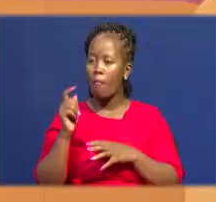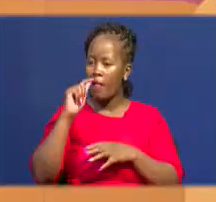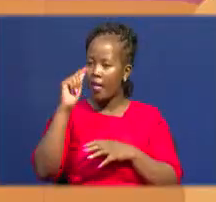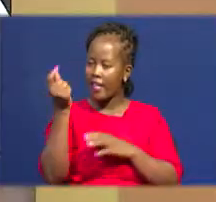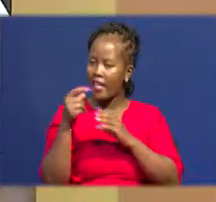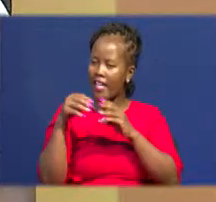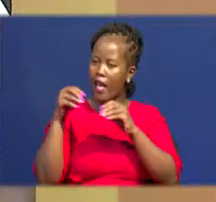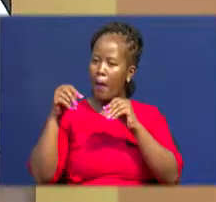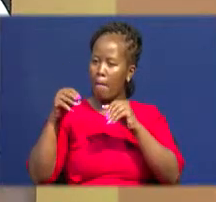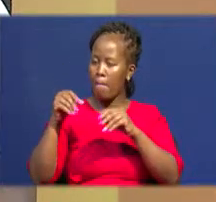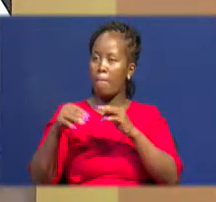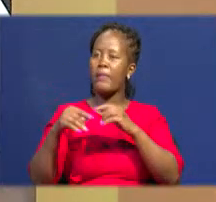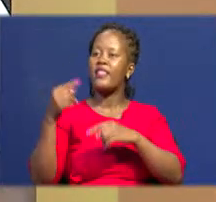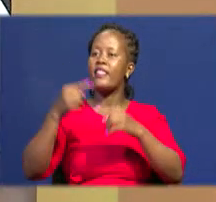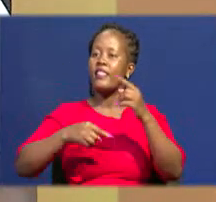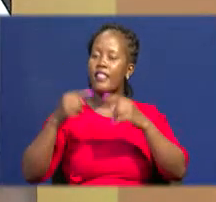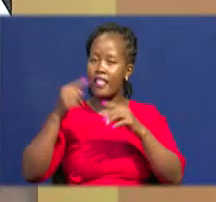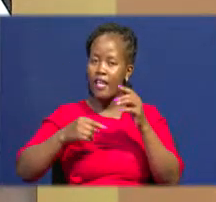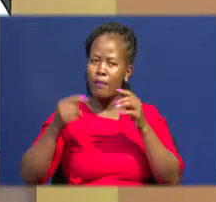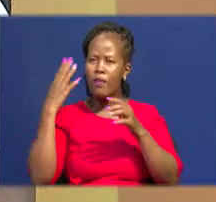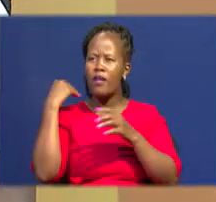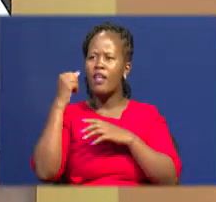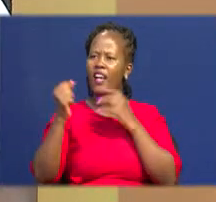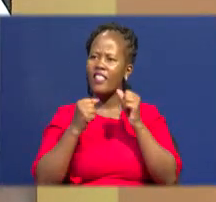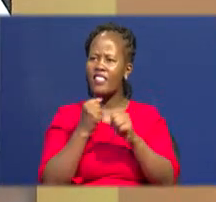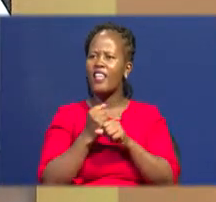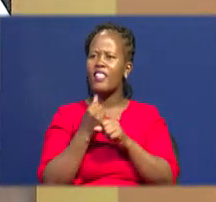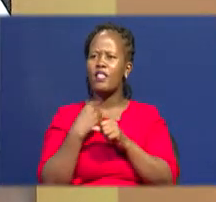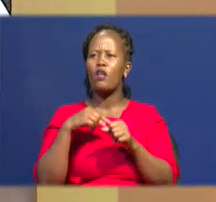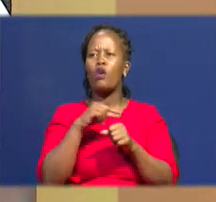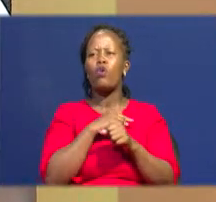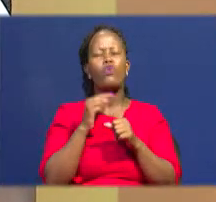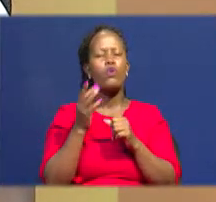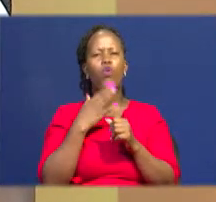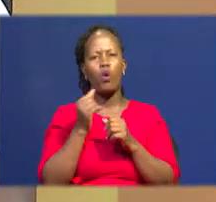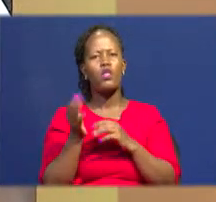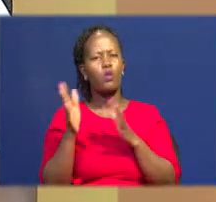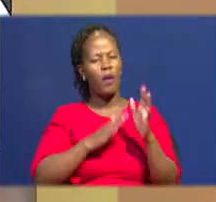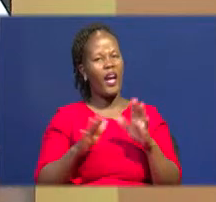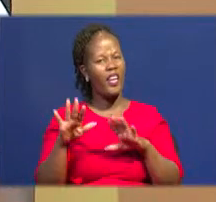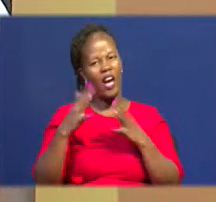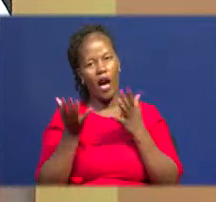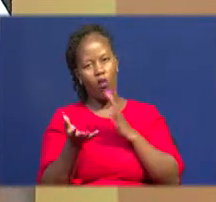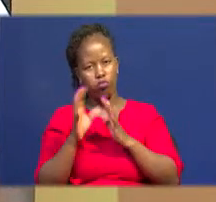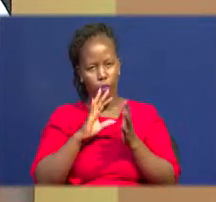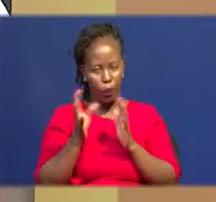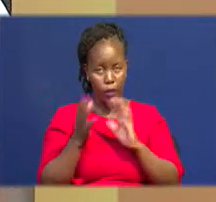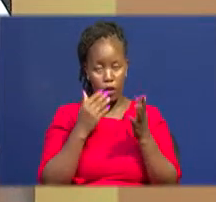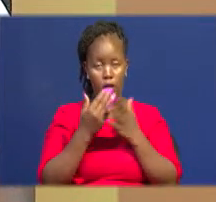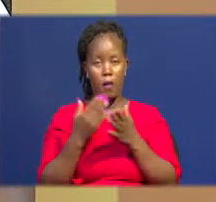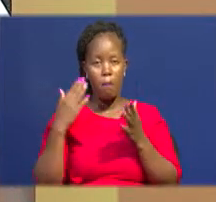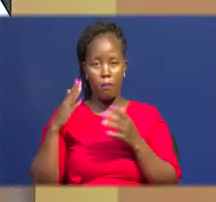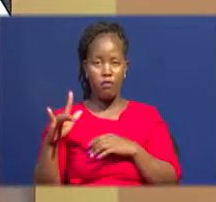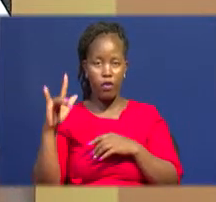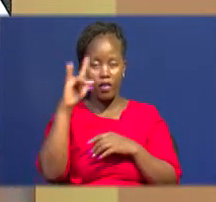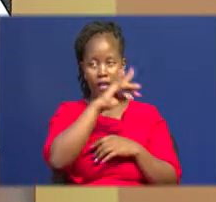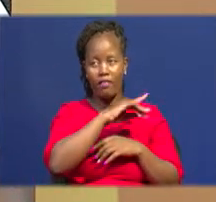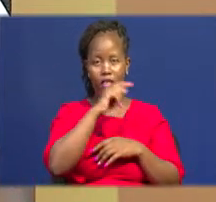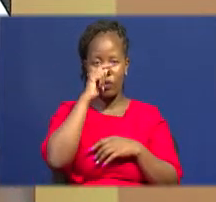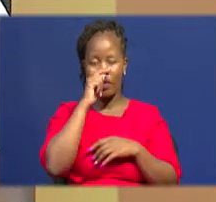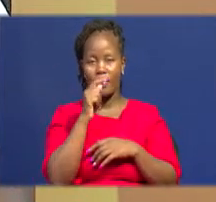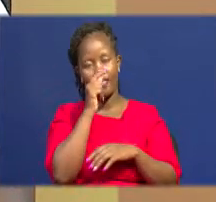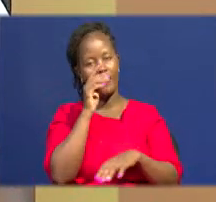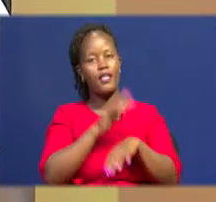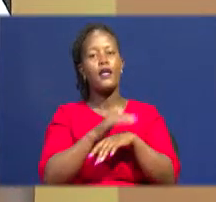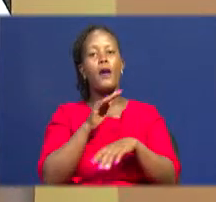was, we were trying to also see how ready we are before we go to Tunisia for the Africa Beach Games. And most federations were